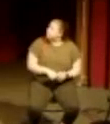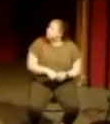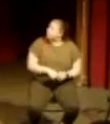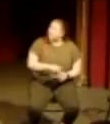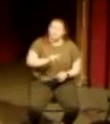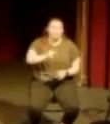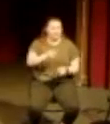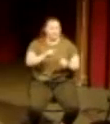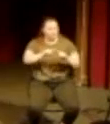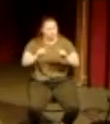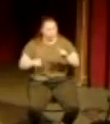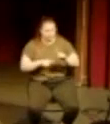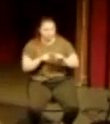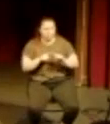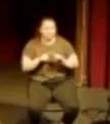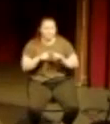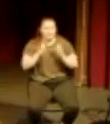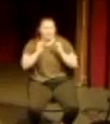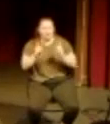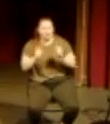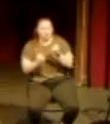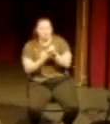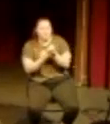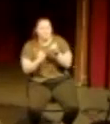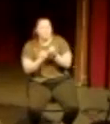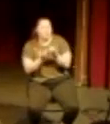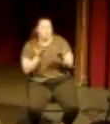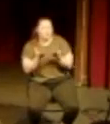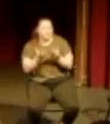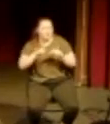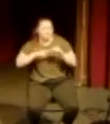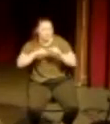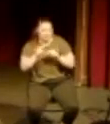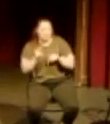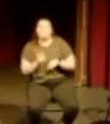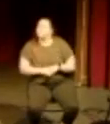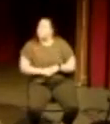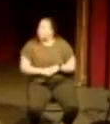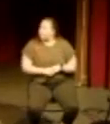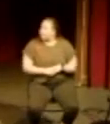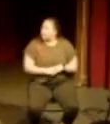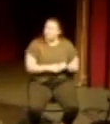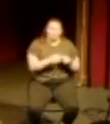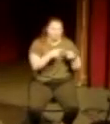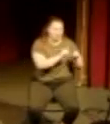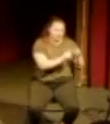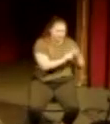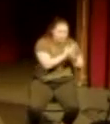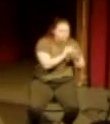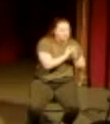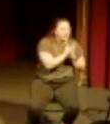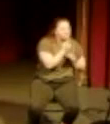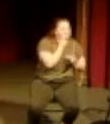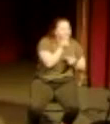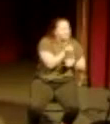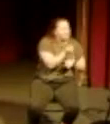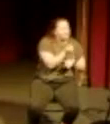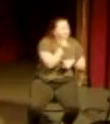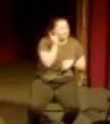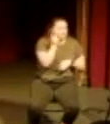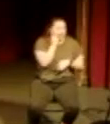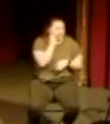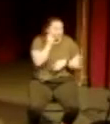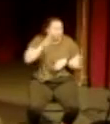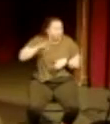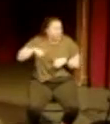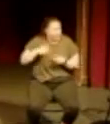is the Educational Support Services Building. I gave you a preview of this in the spring. If you haven't been over there, try to get